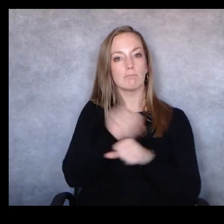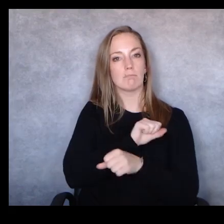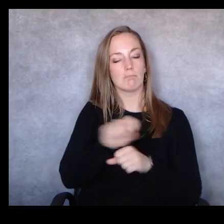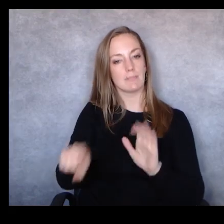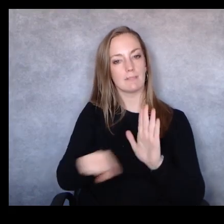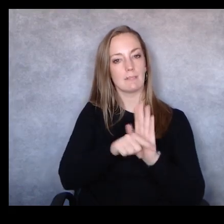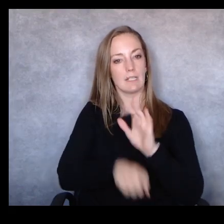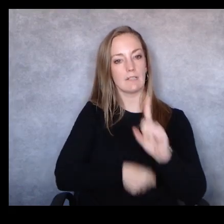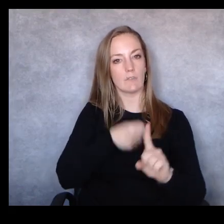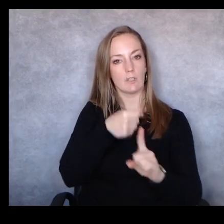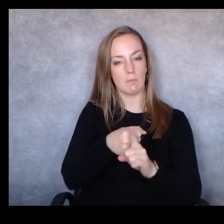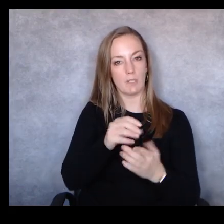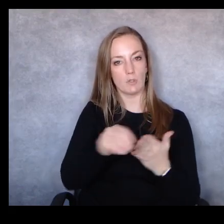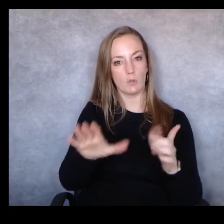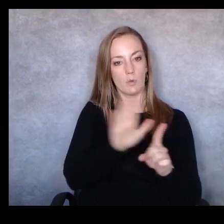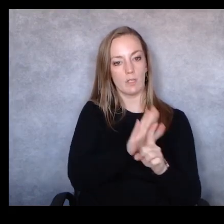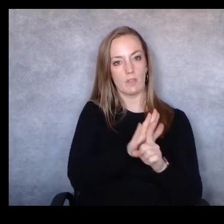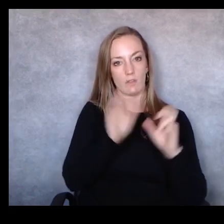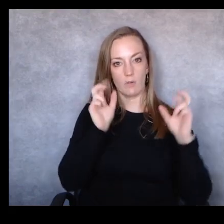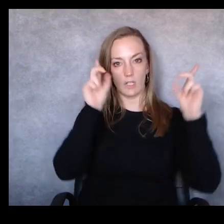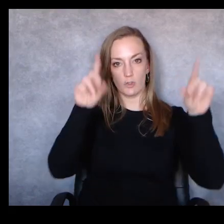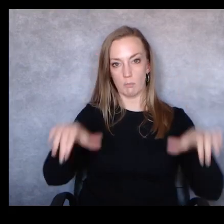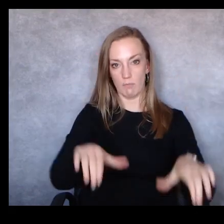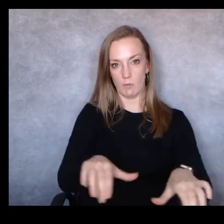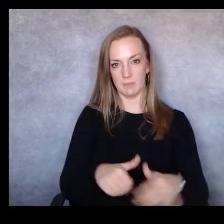student's educational performance exists.